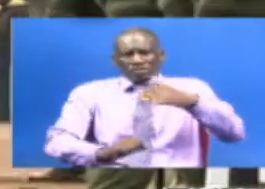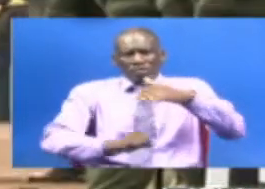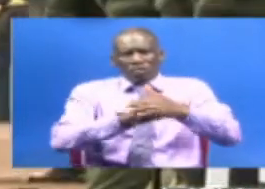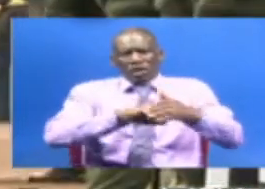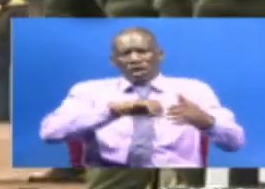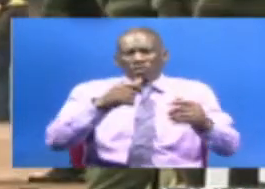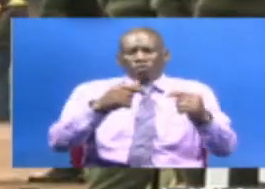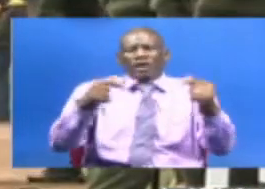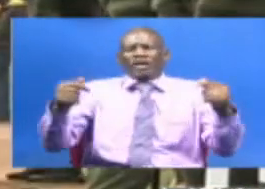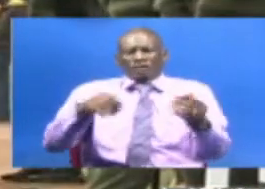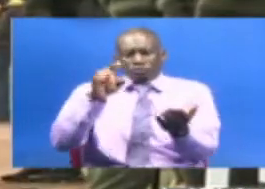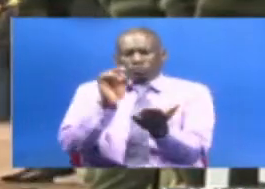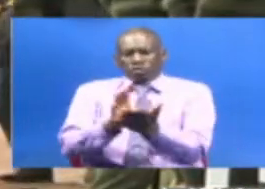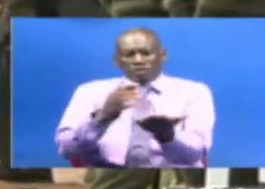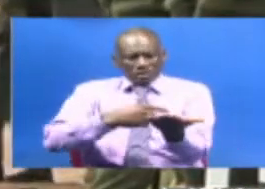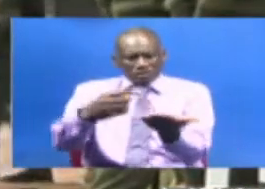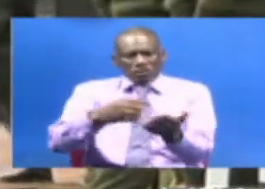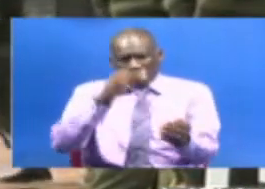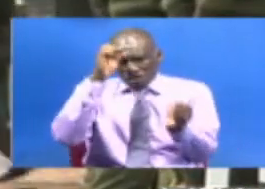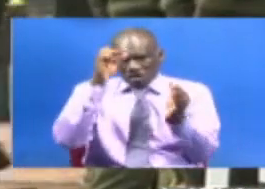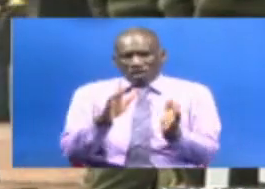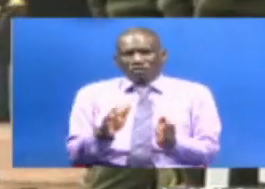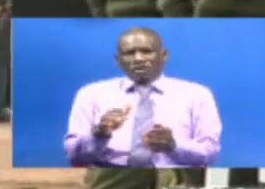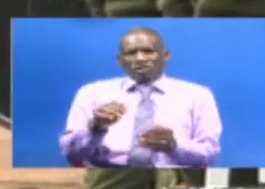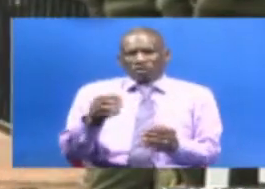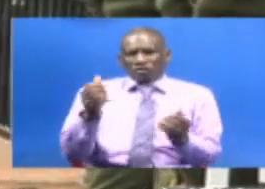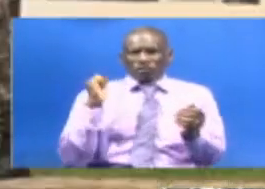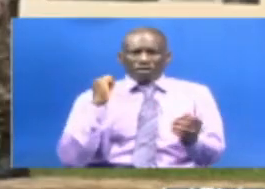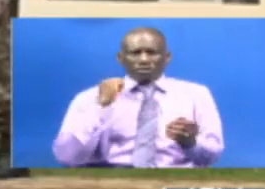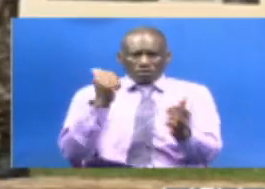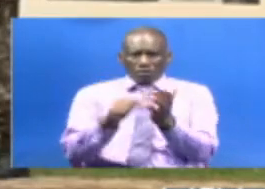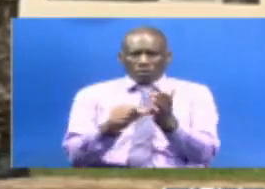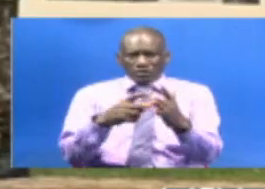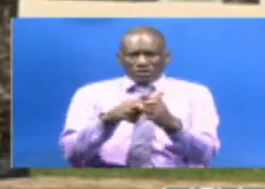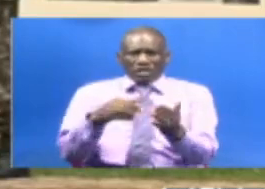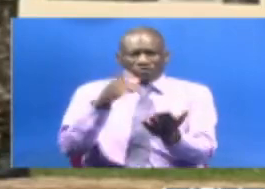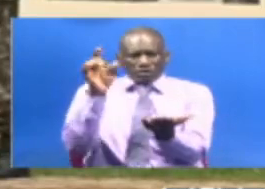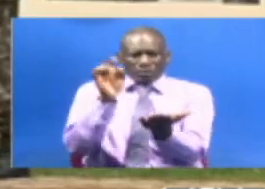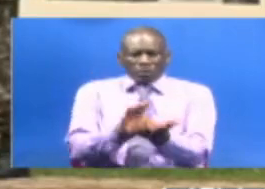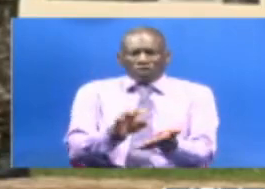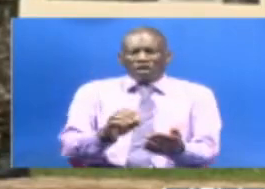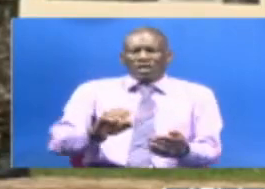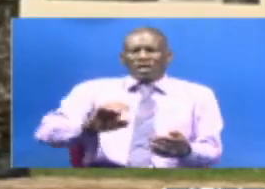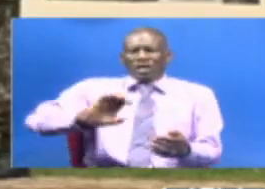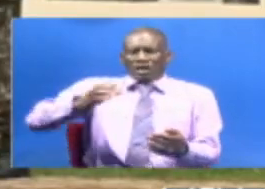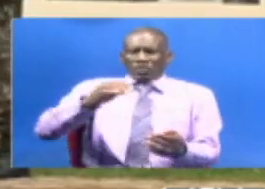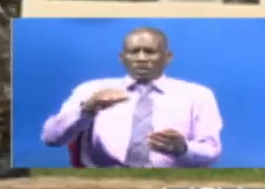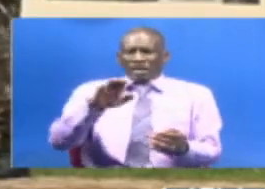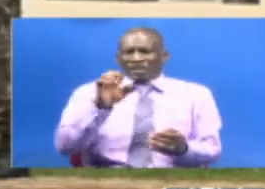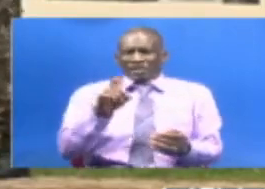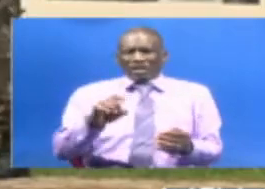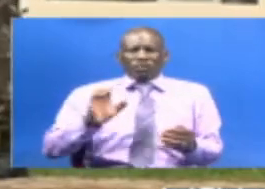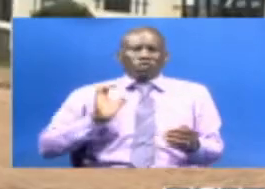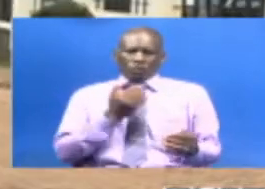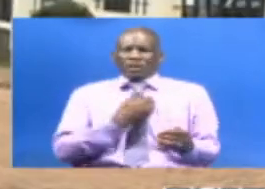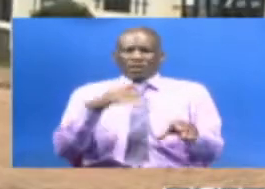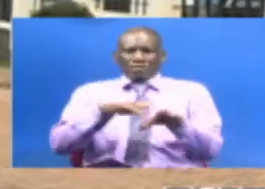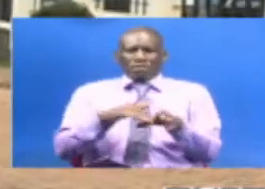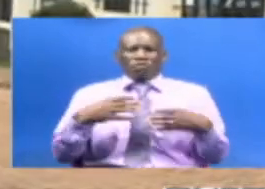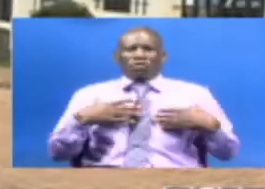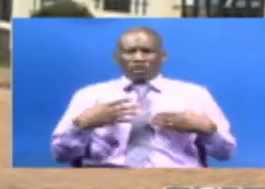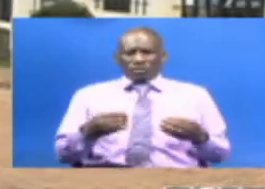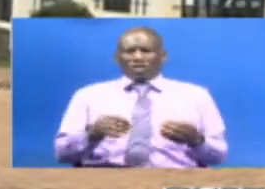motion. Governor Nyaribo's who started after he fired the County Executive Committee member for health, Dr. Timothy